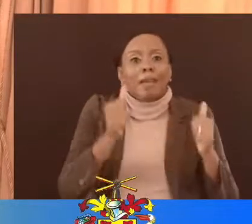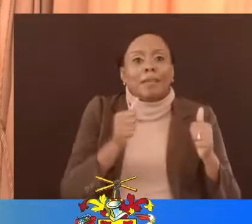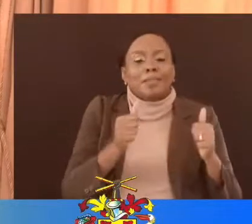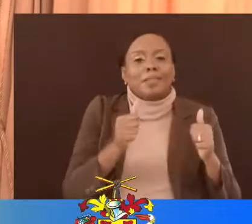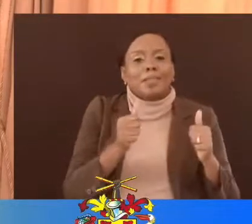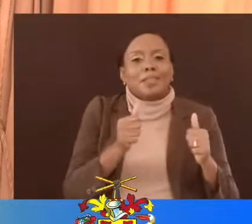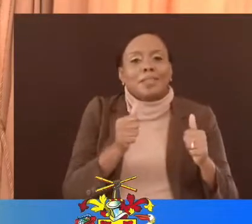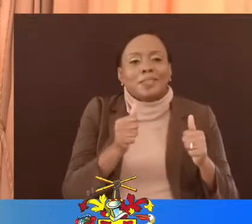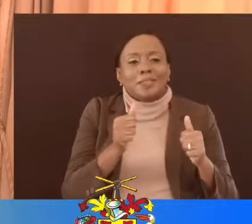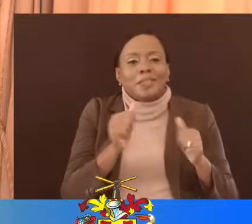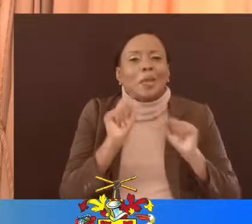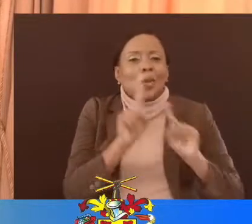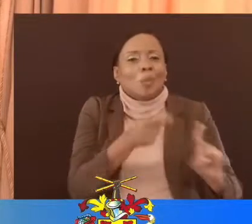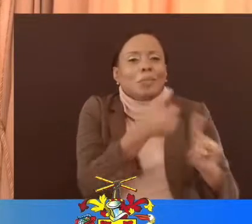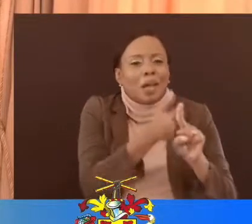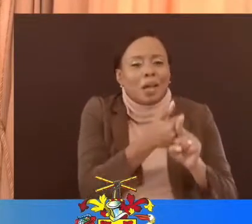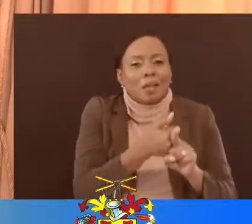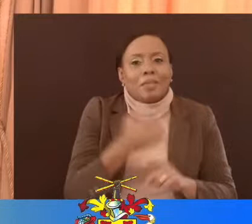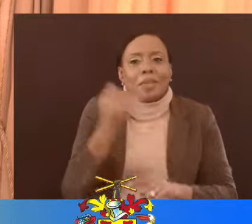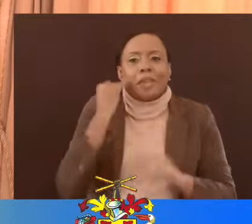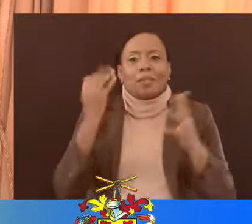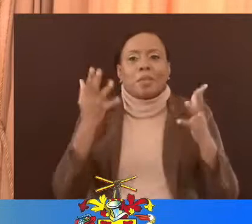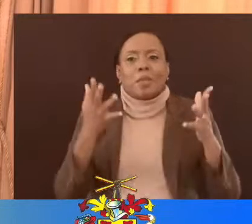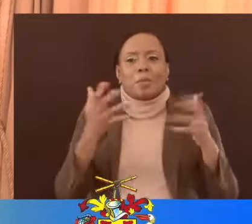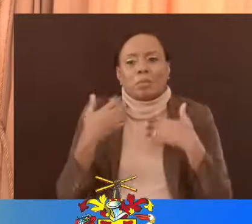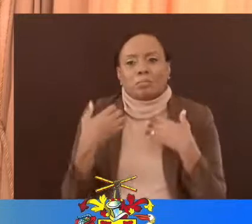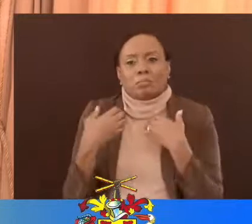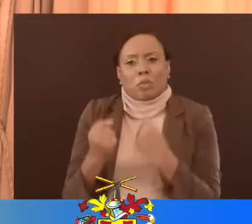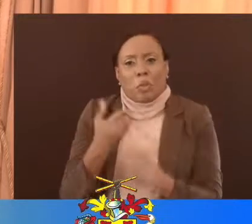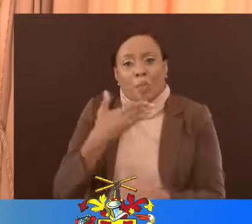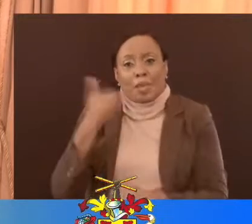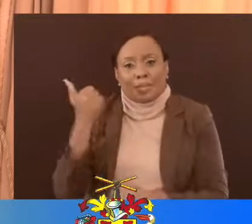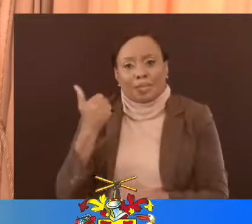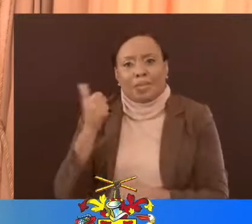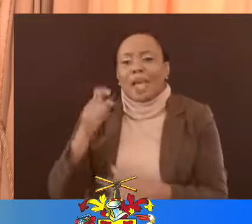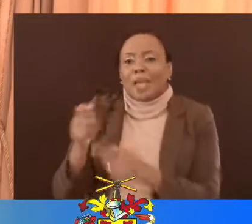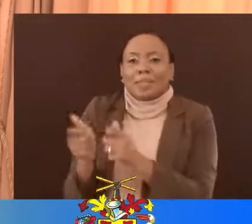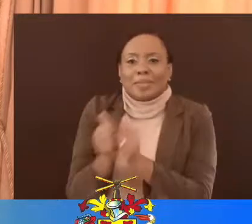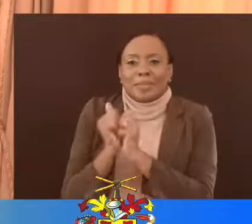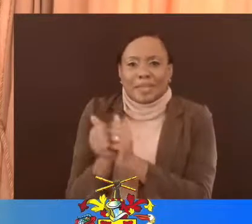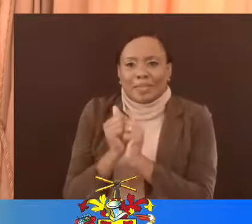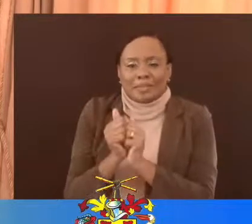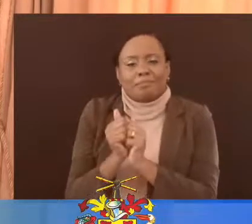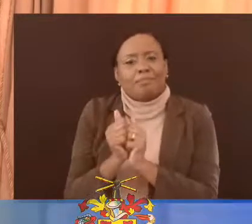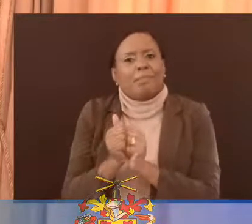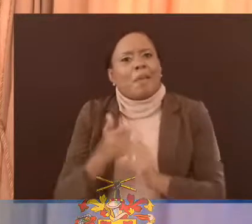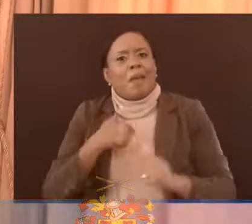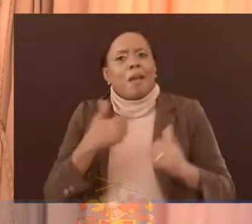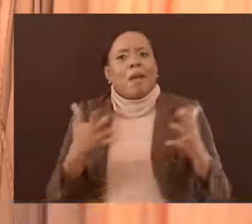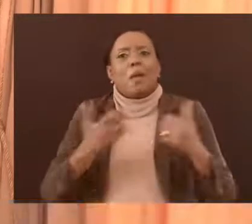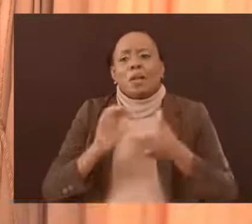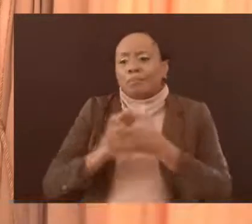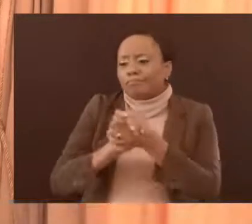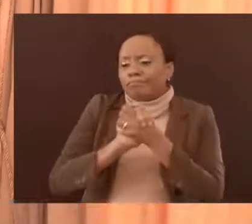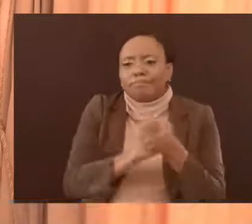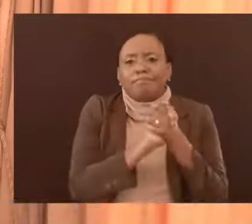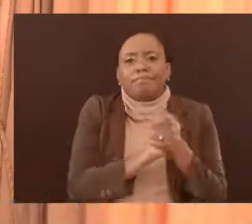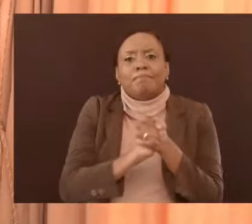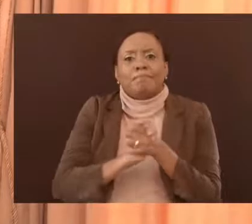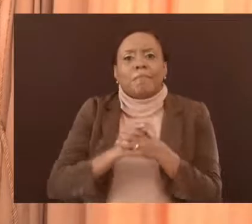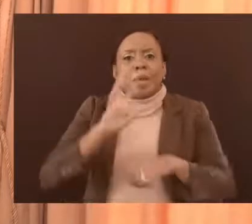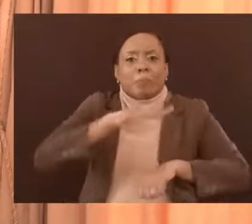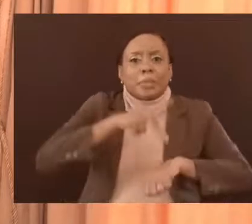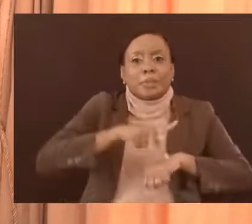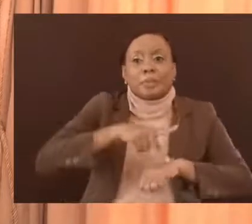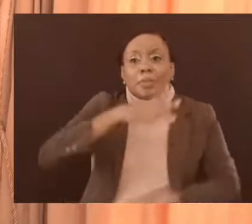I want to take this opportunity to congratulate all principals, teachers,